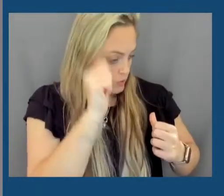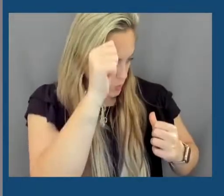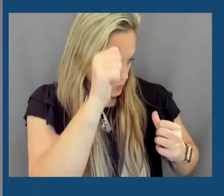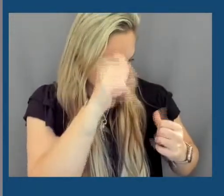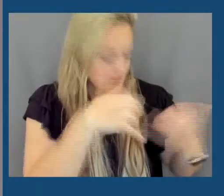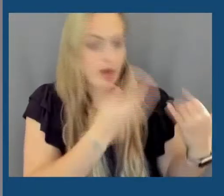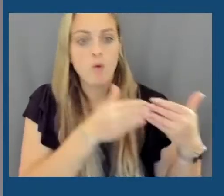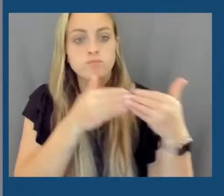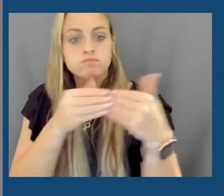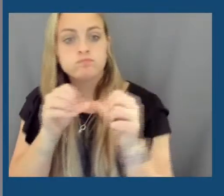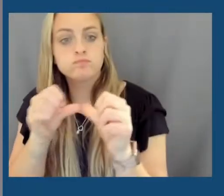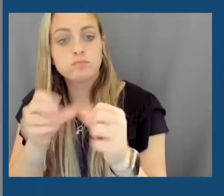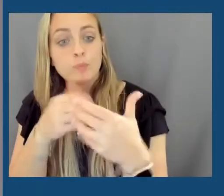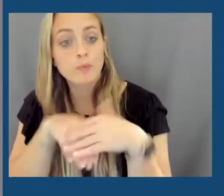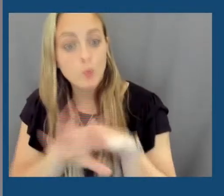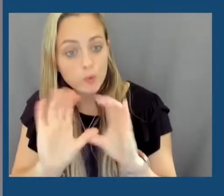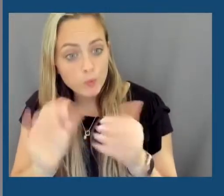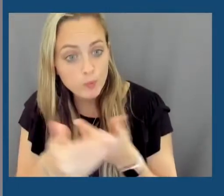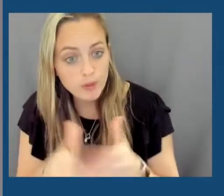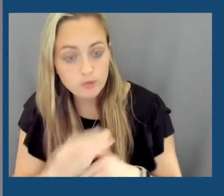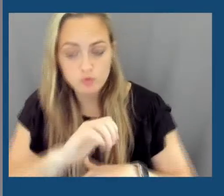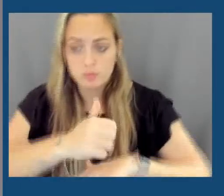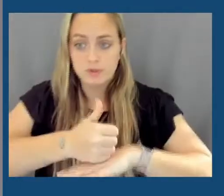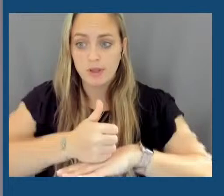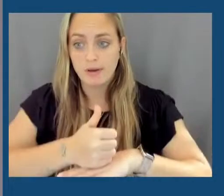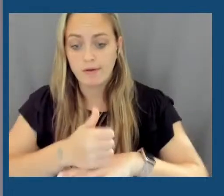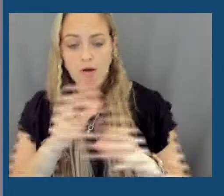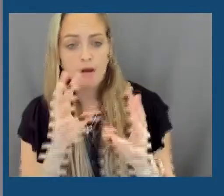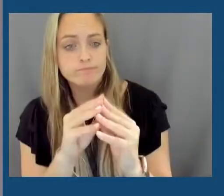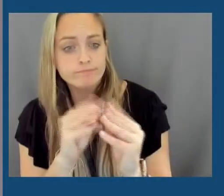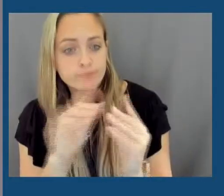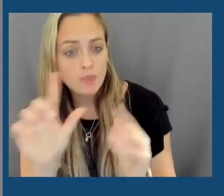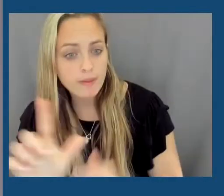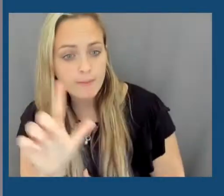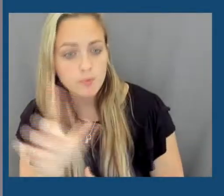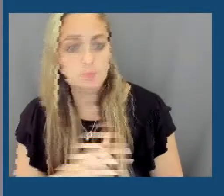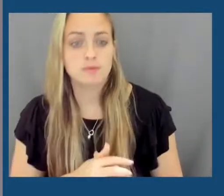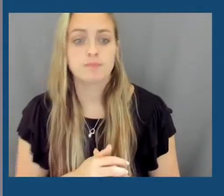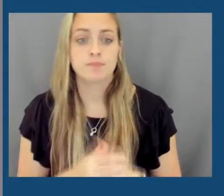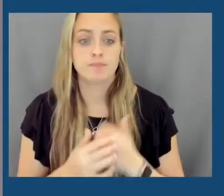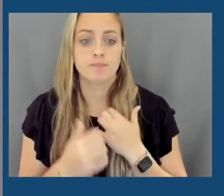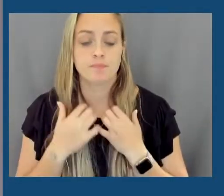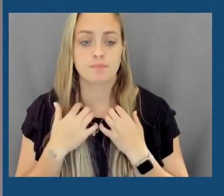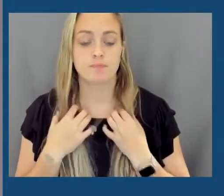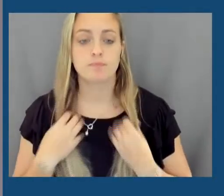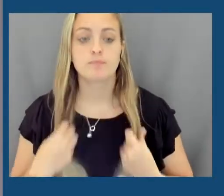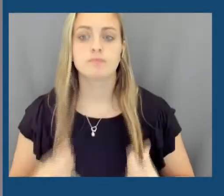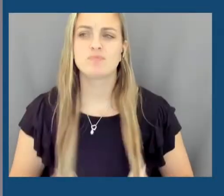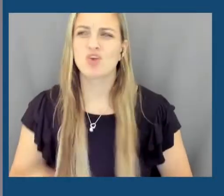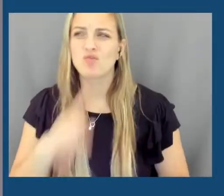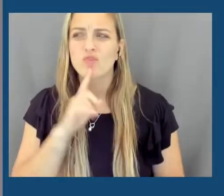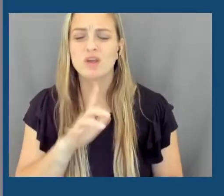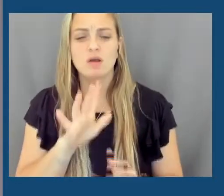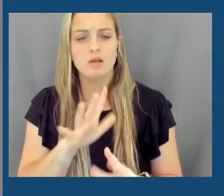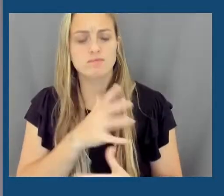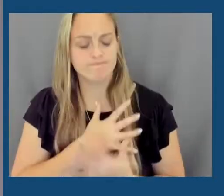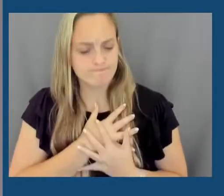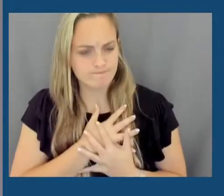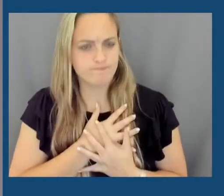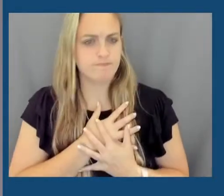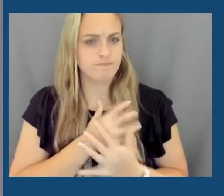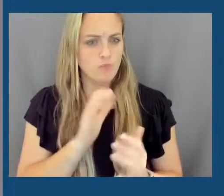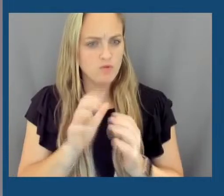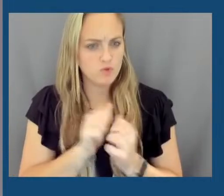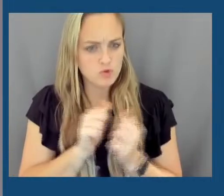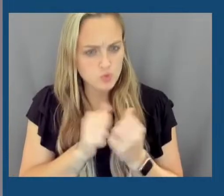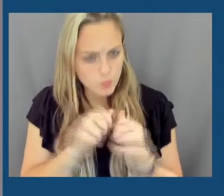going into classrooms or setting up forums in libraries, having real heart-to-heart conversations, I heard so